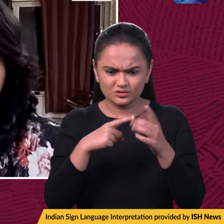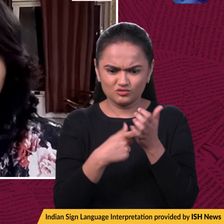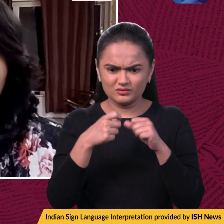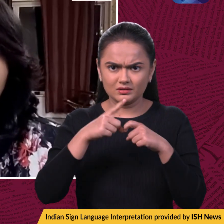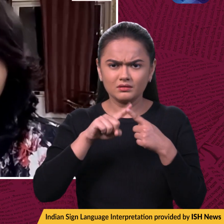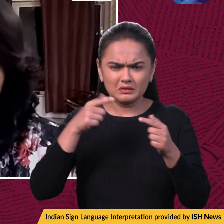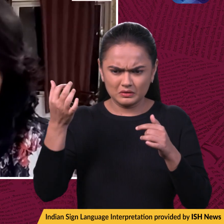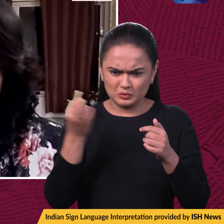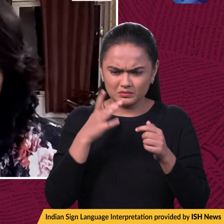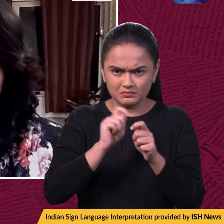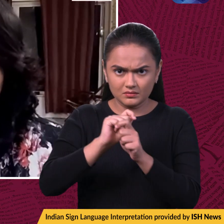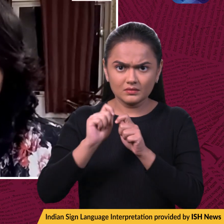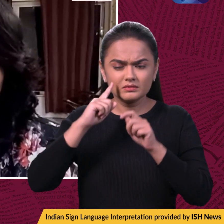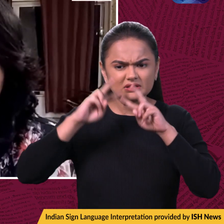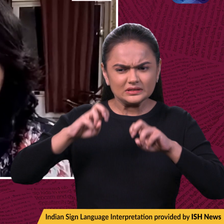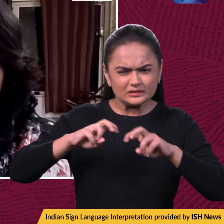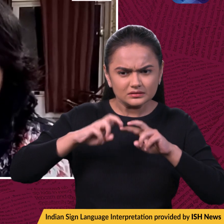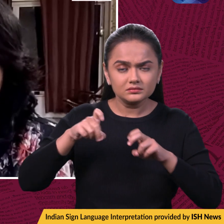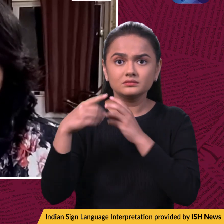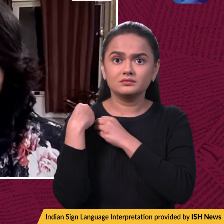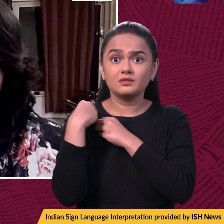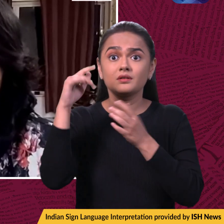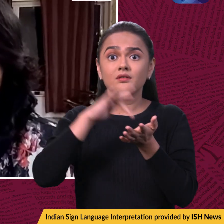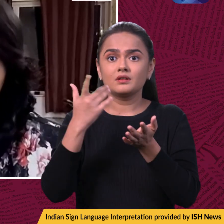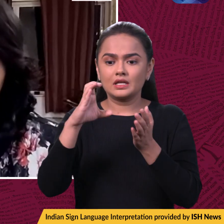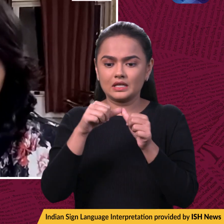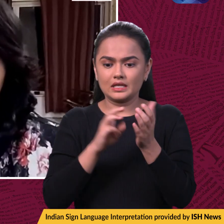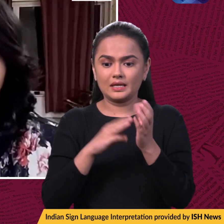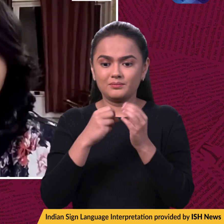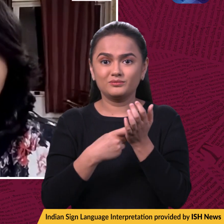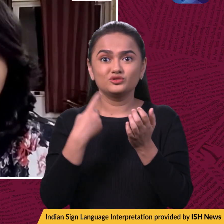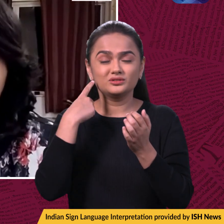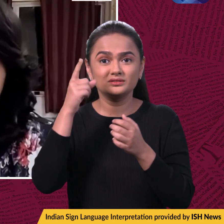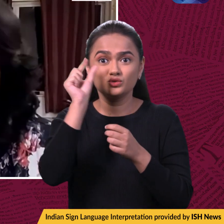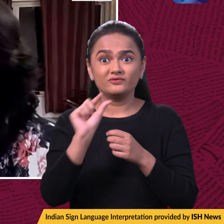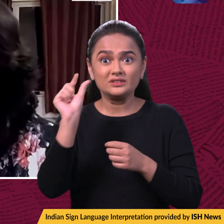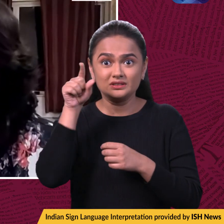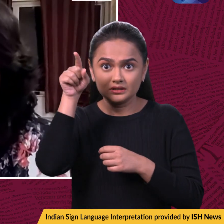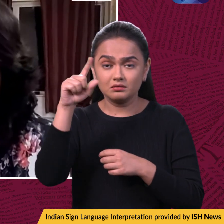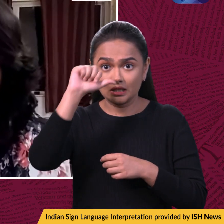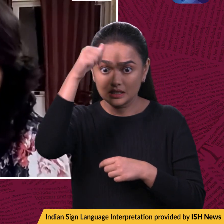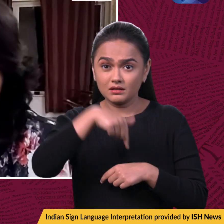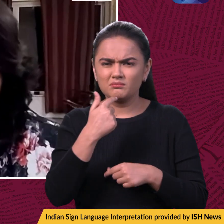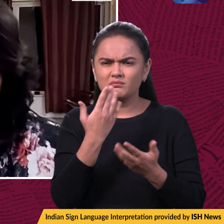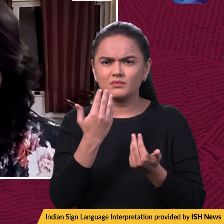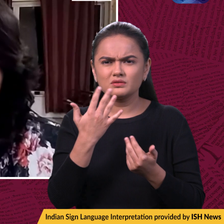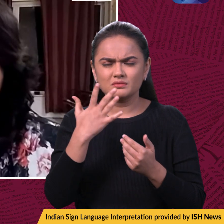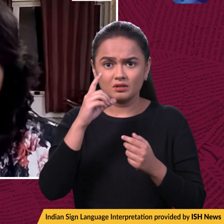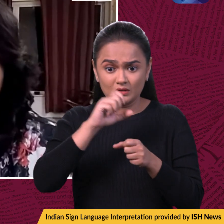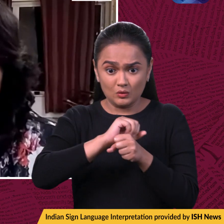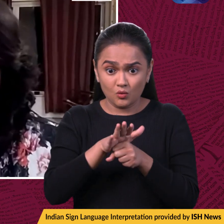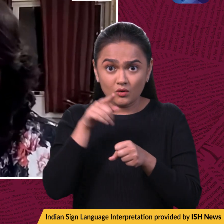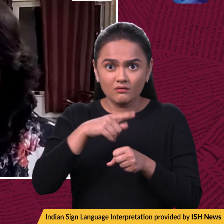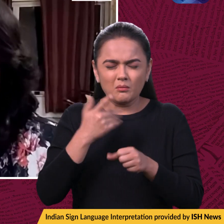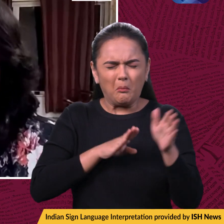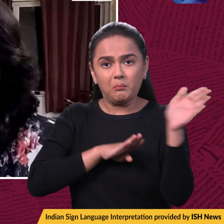a team of developers at Cambridge University has said that India may see a spurt in the